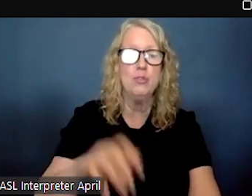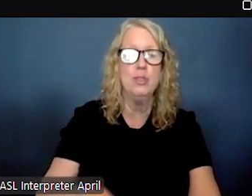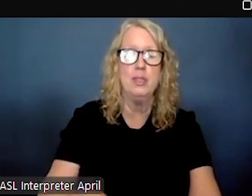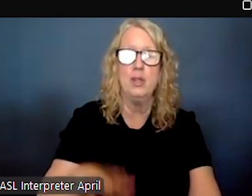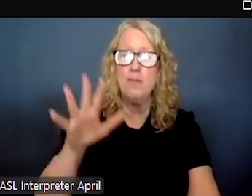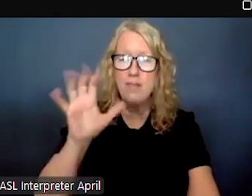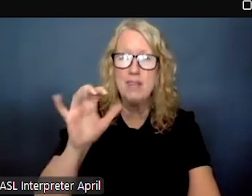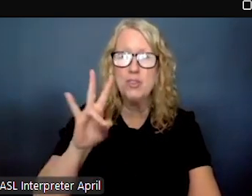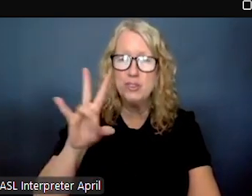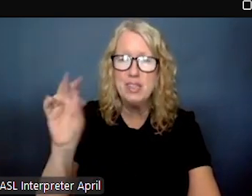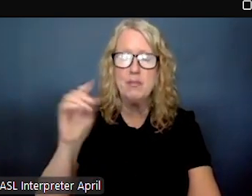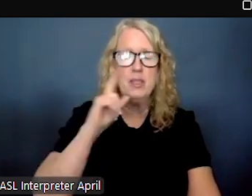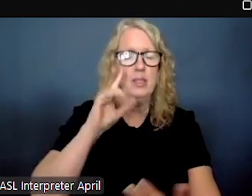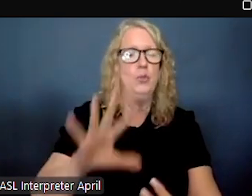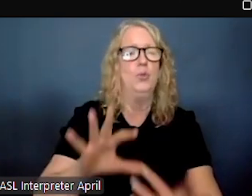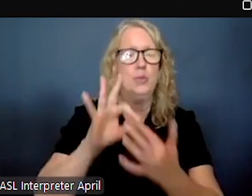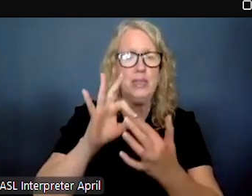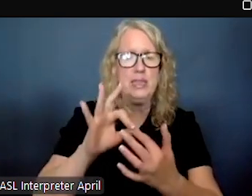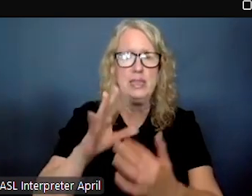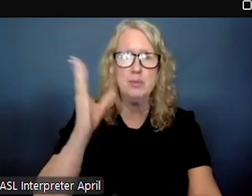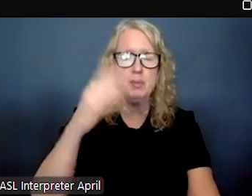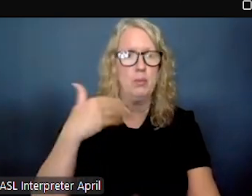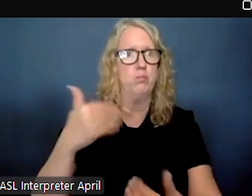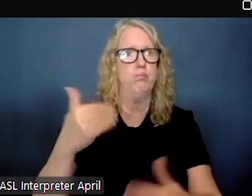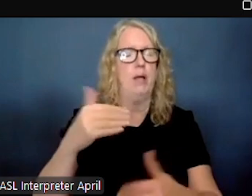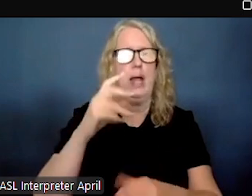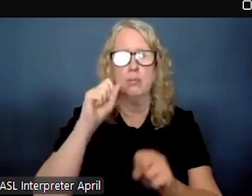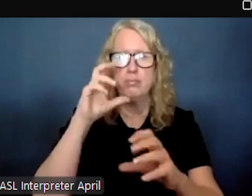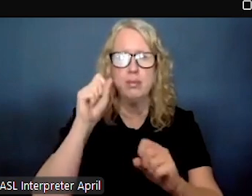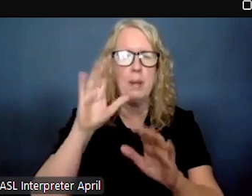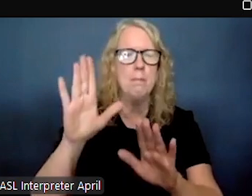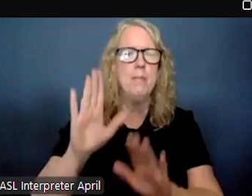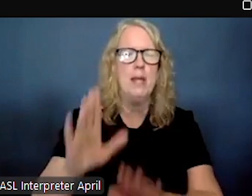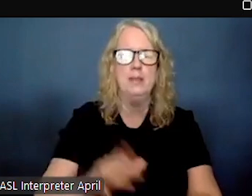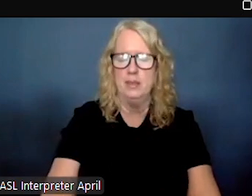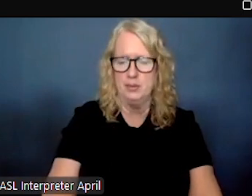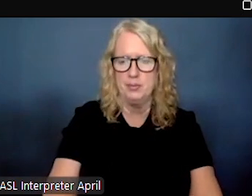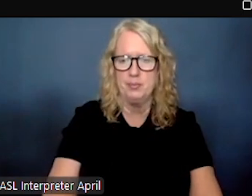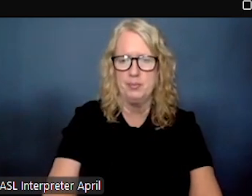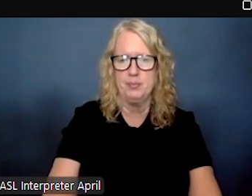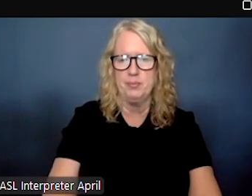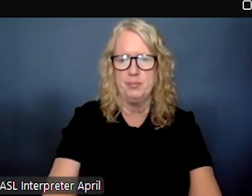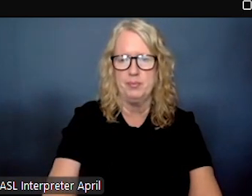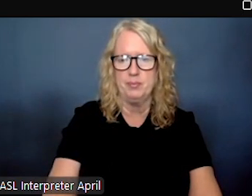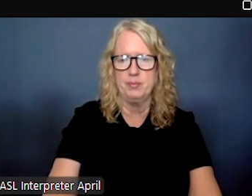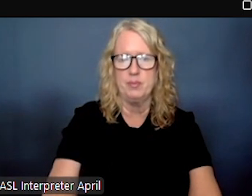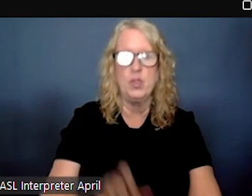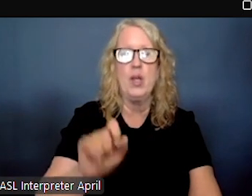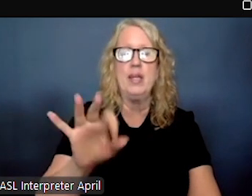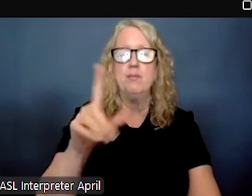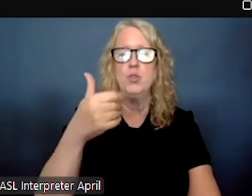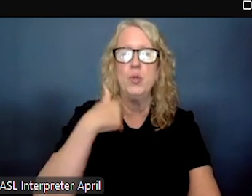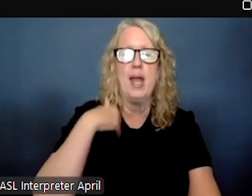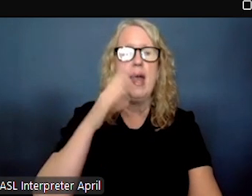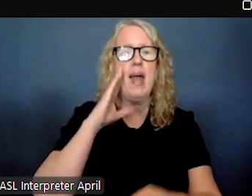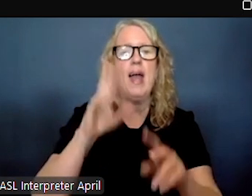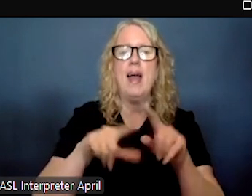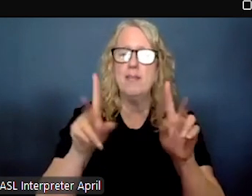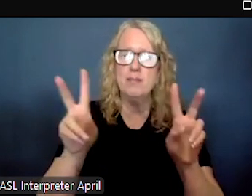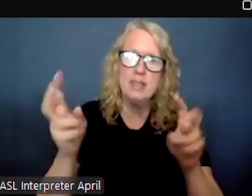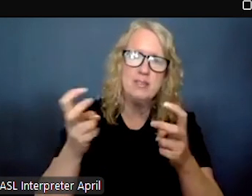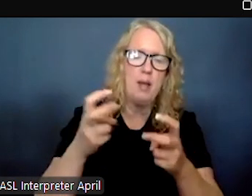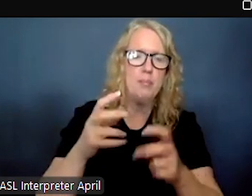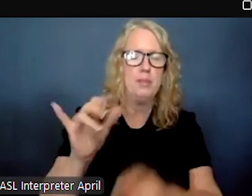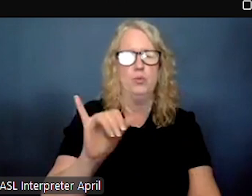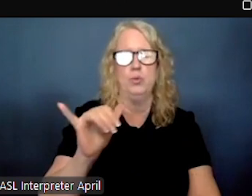570 unique speakers. Isn't that amazing? So if you've got a topic for us,